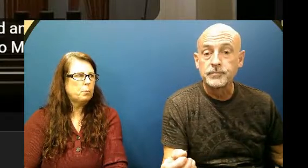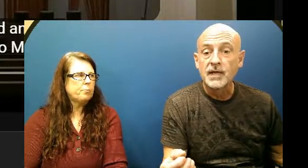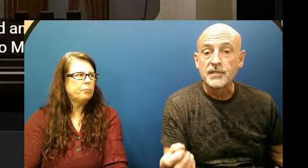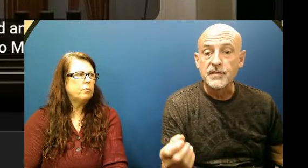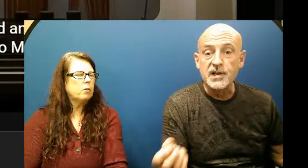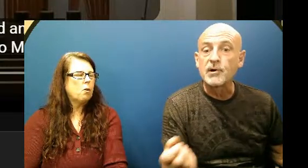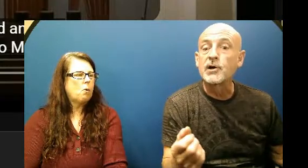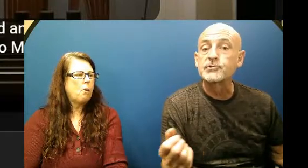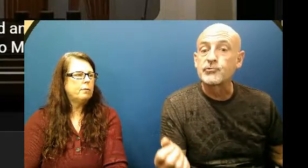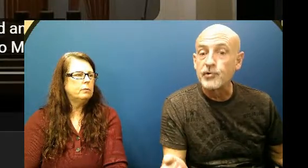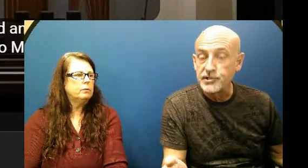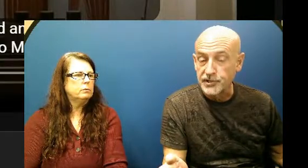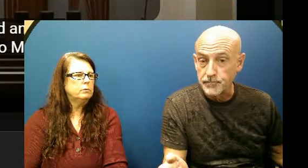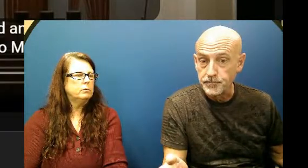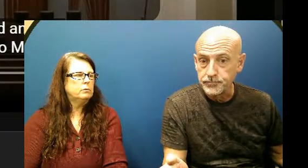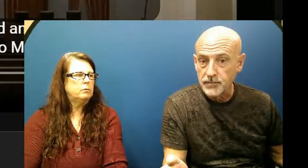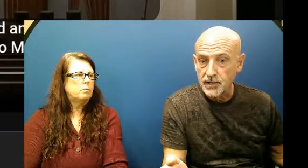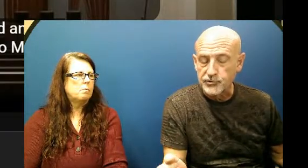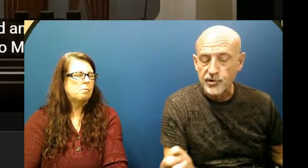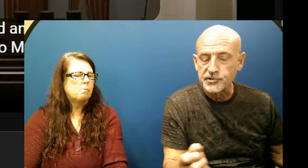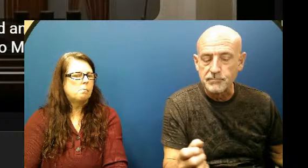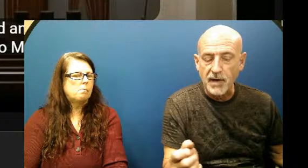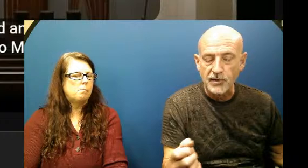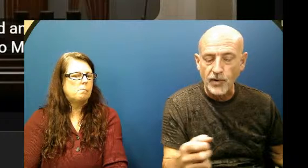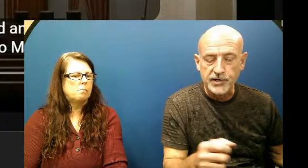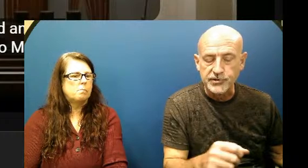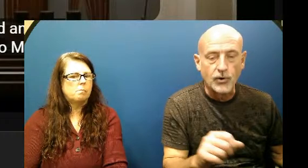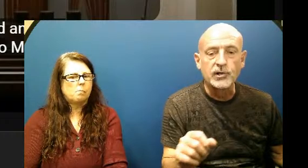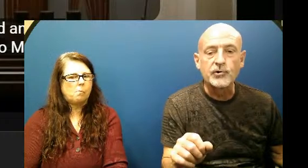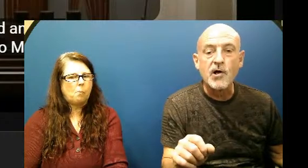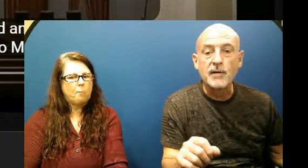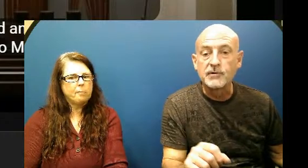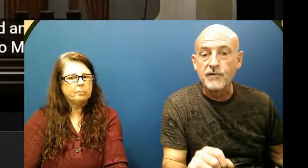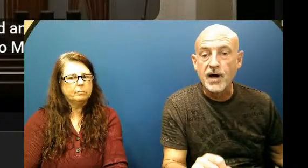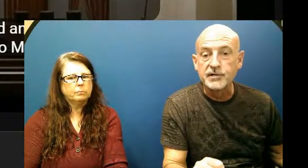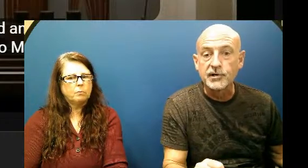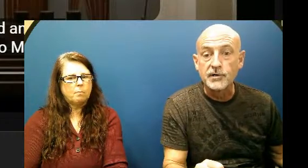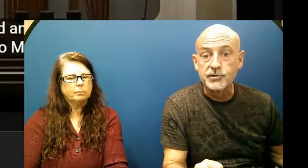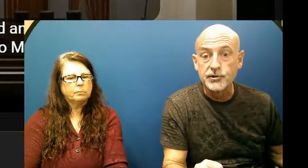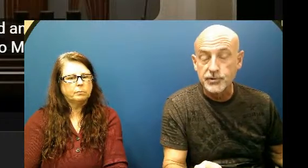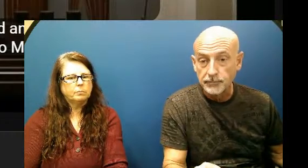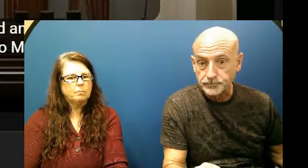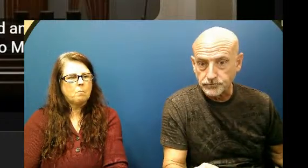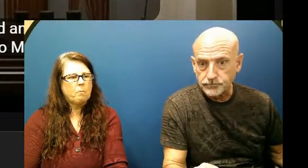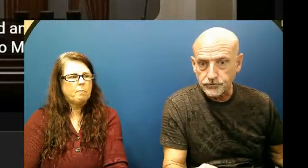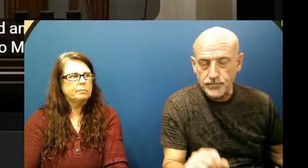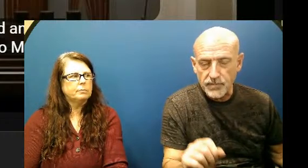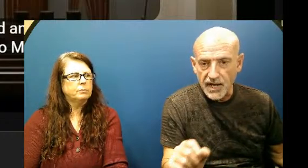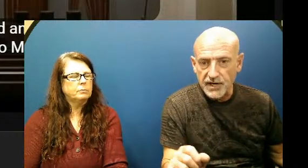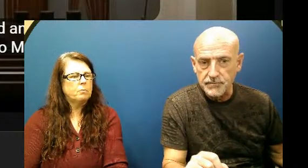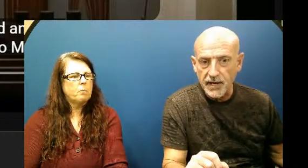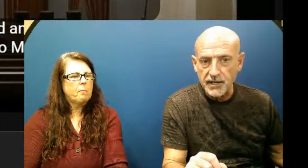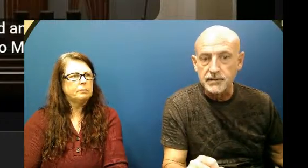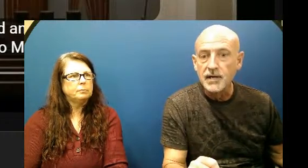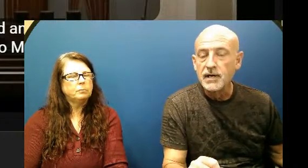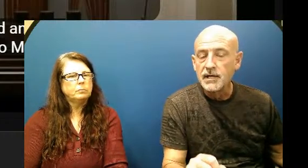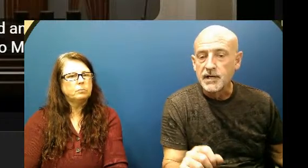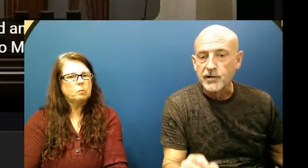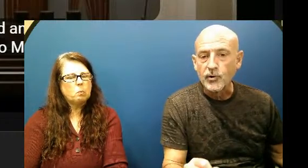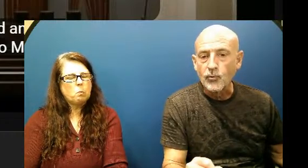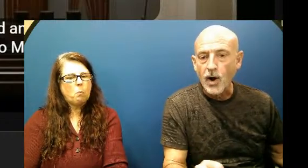on, then it becomes treason. And treason, by the way, is the only crime defined in the Constitution. And